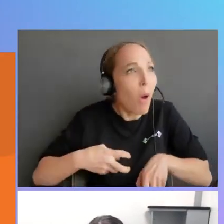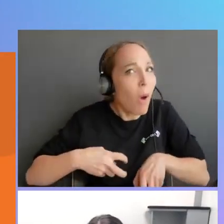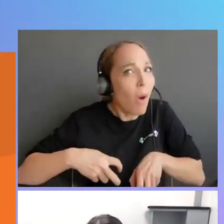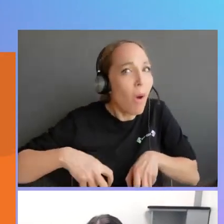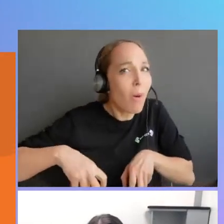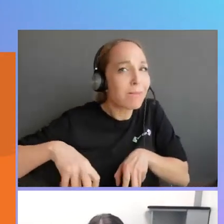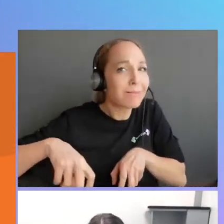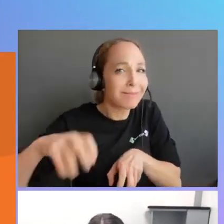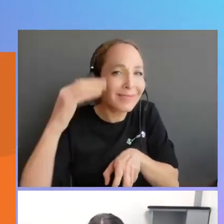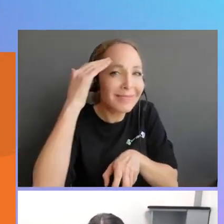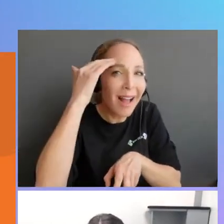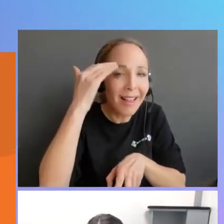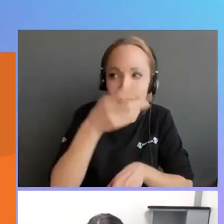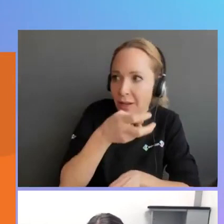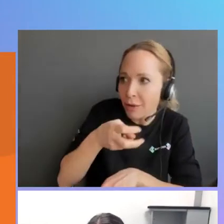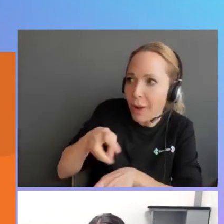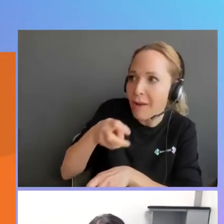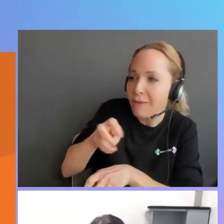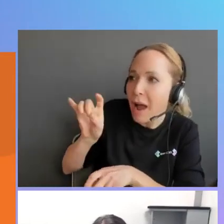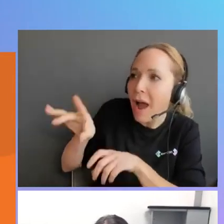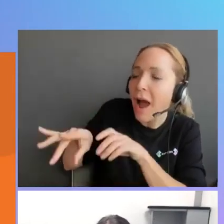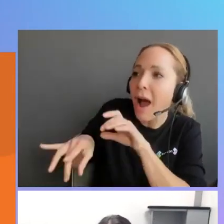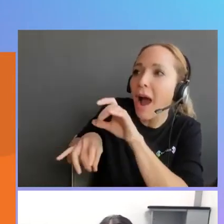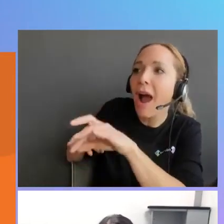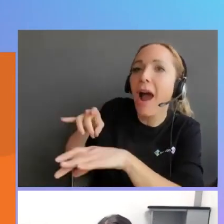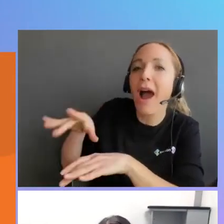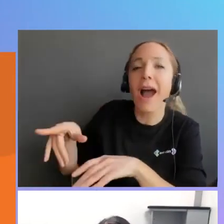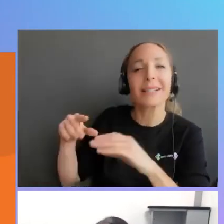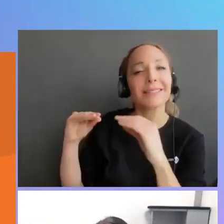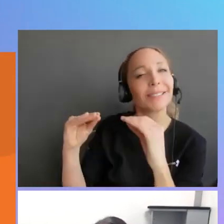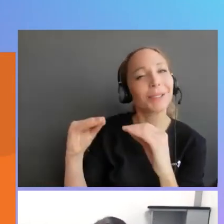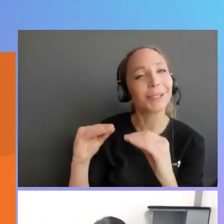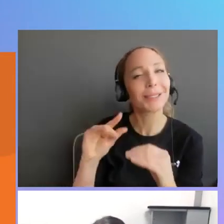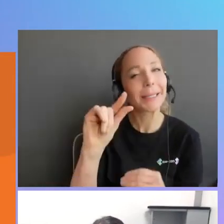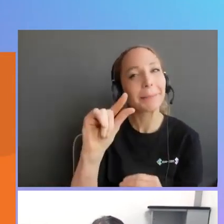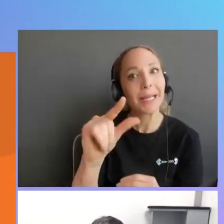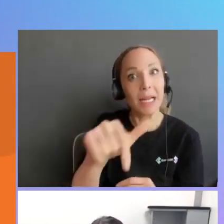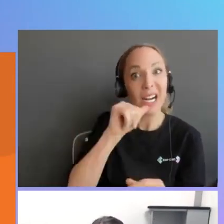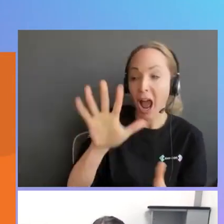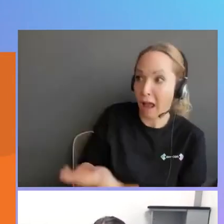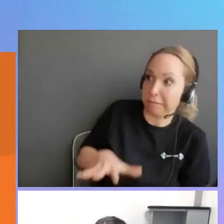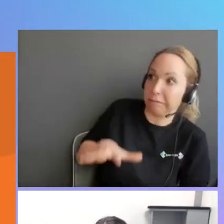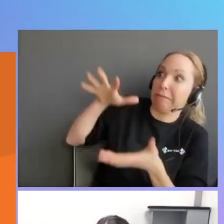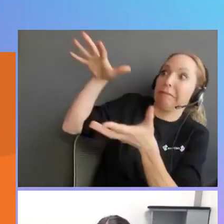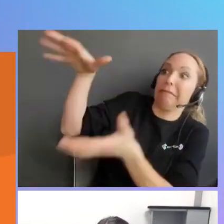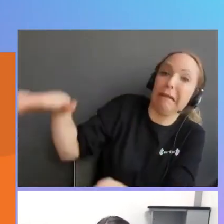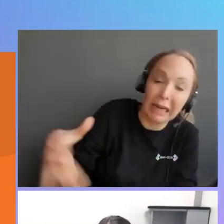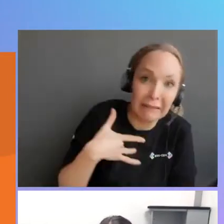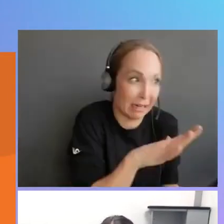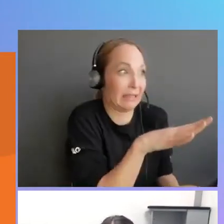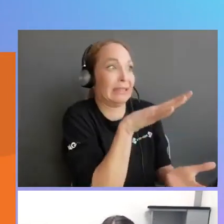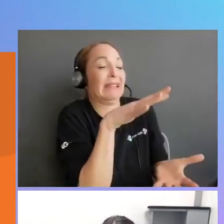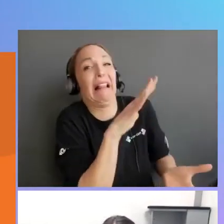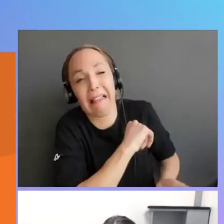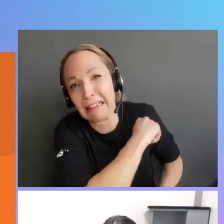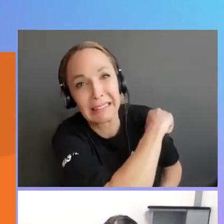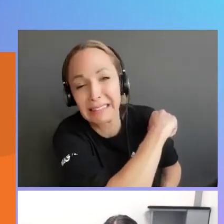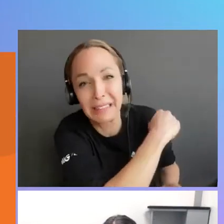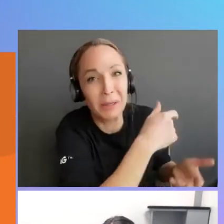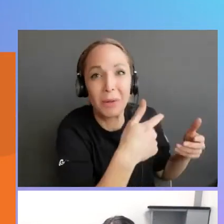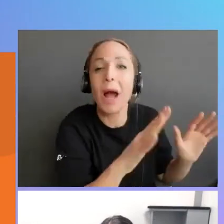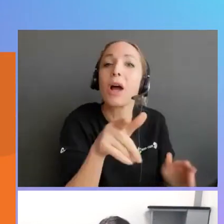because there are little teaching moments. Every time you explain how something that's already being done aligns to future goals, you're creating a little teaching